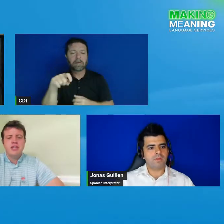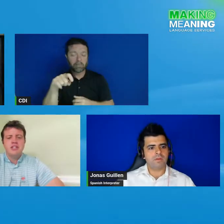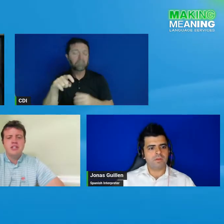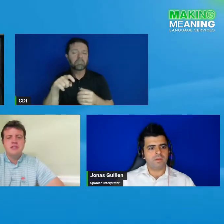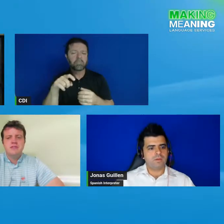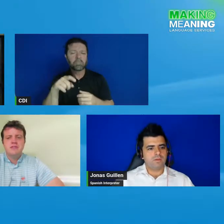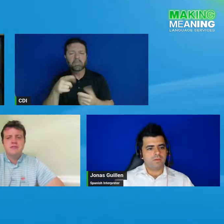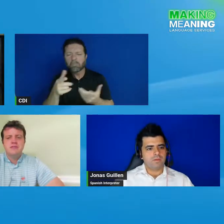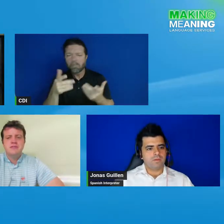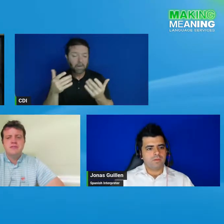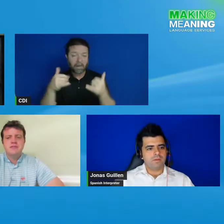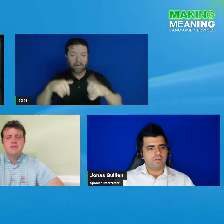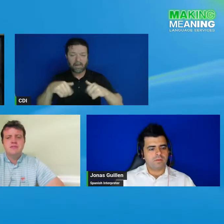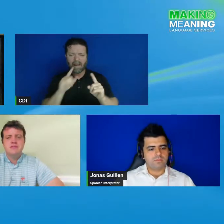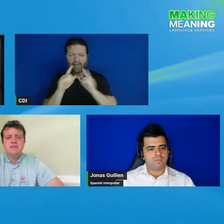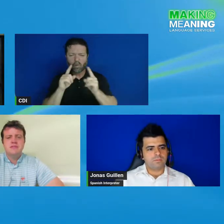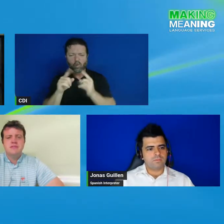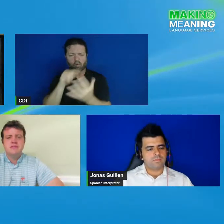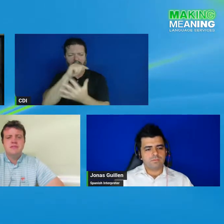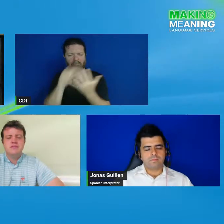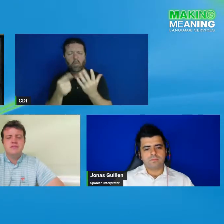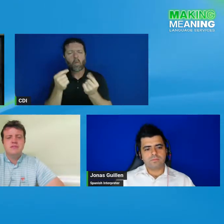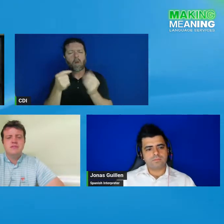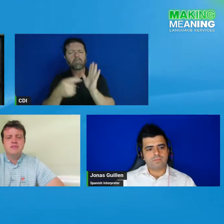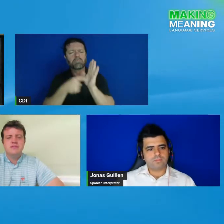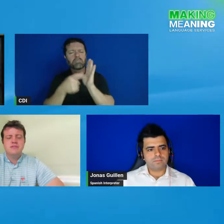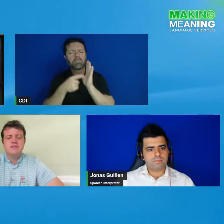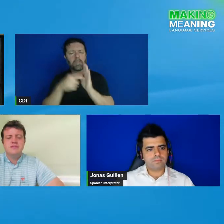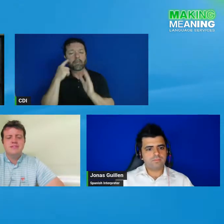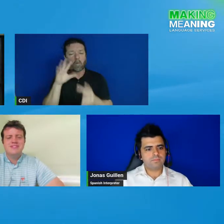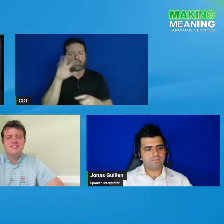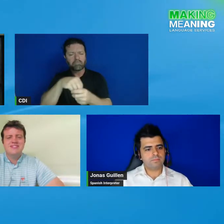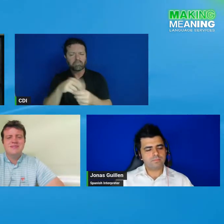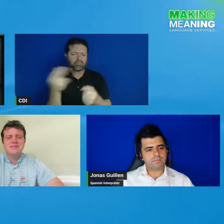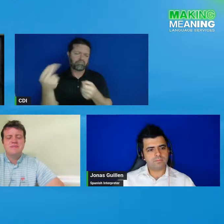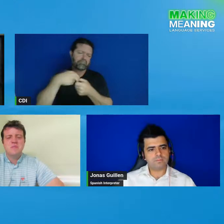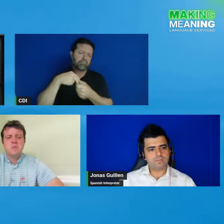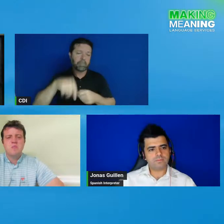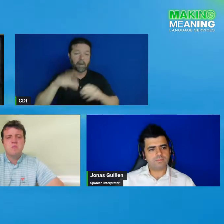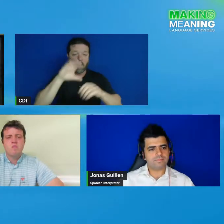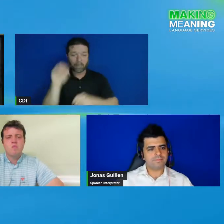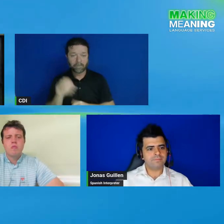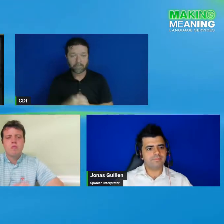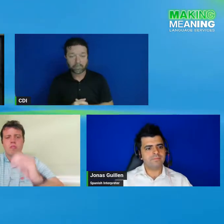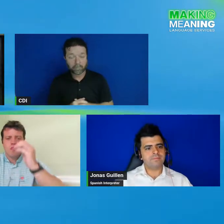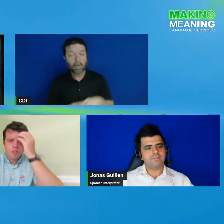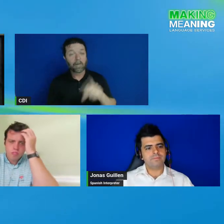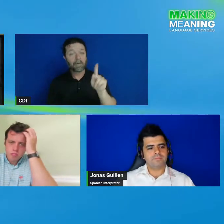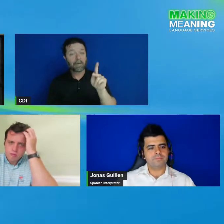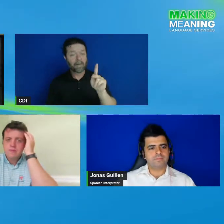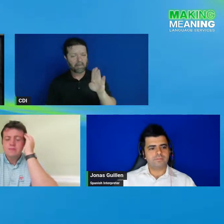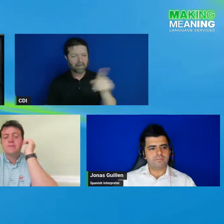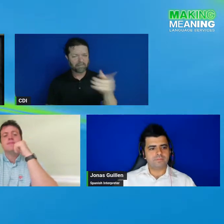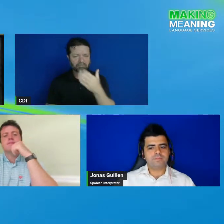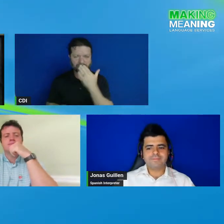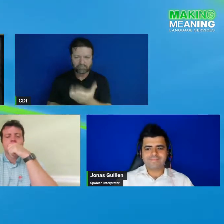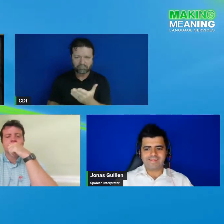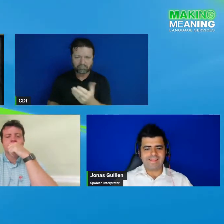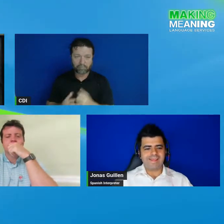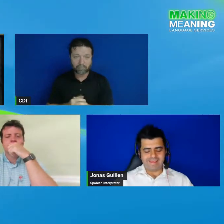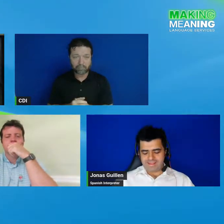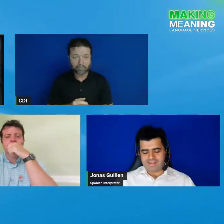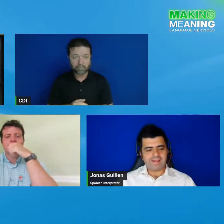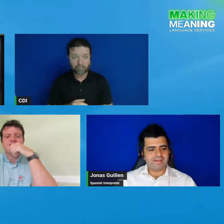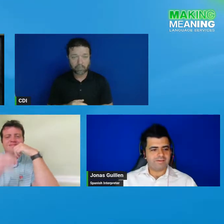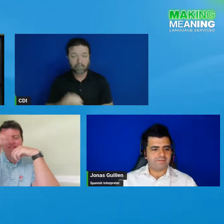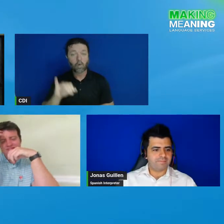stage. Awesome. Thank you. We're happy to have you. And Jonas, nice to see